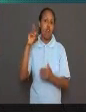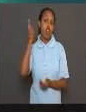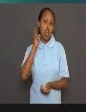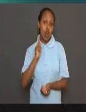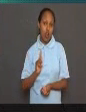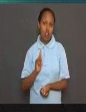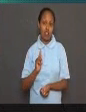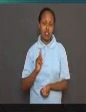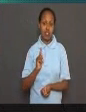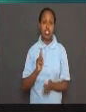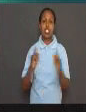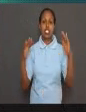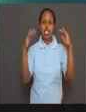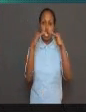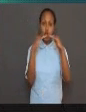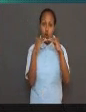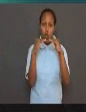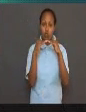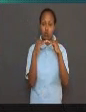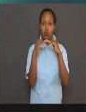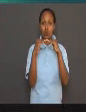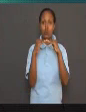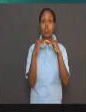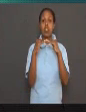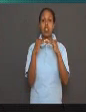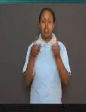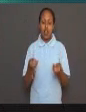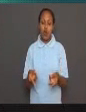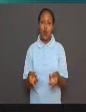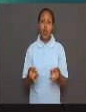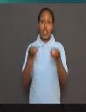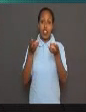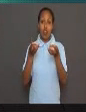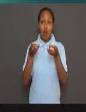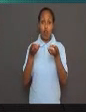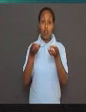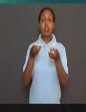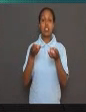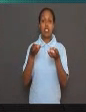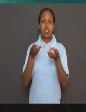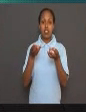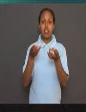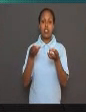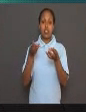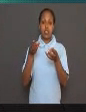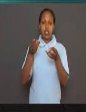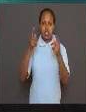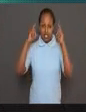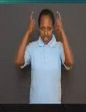gold equal to the weight of the king's